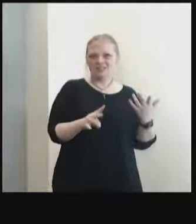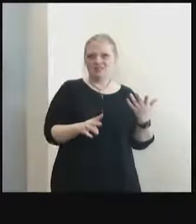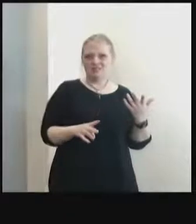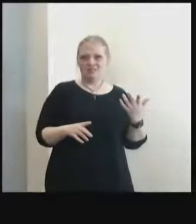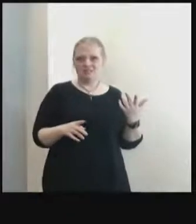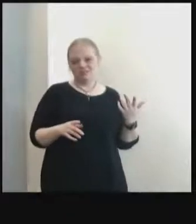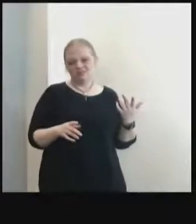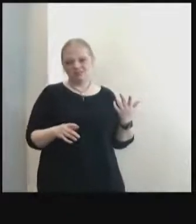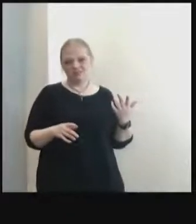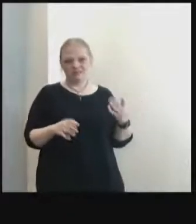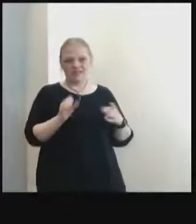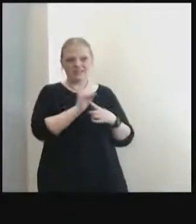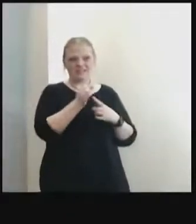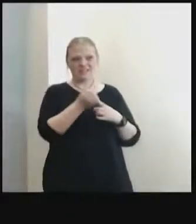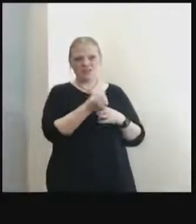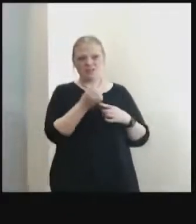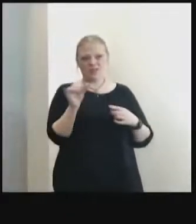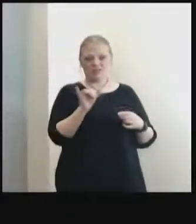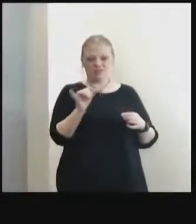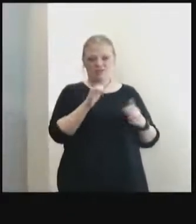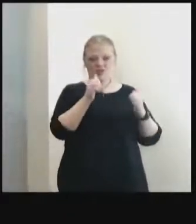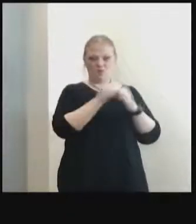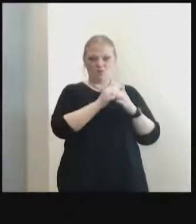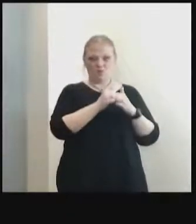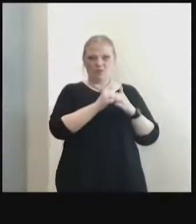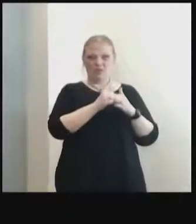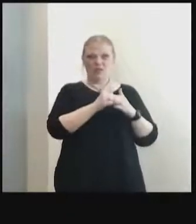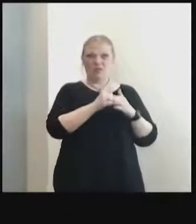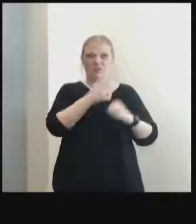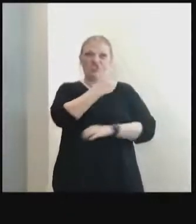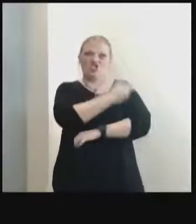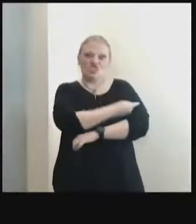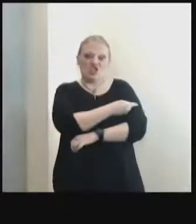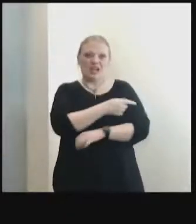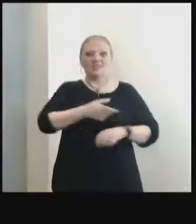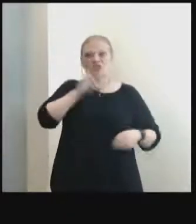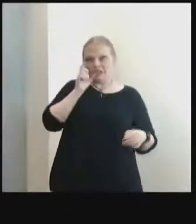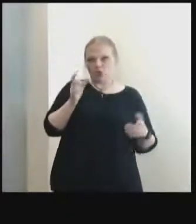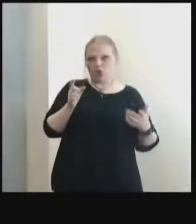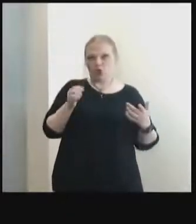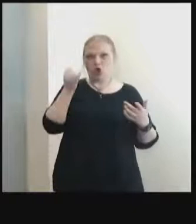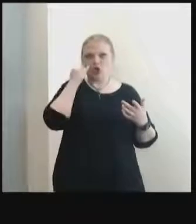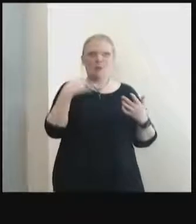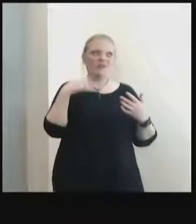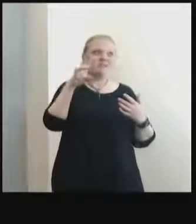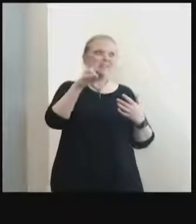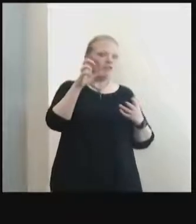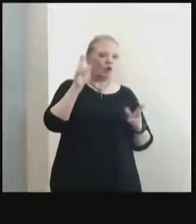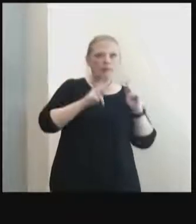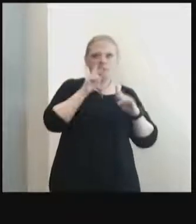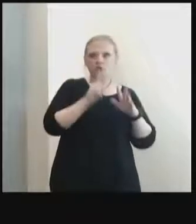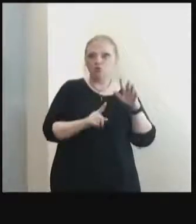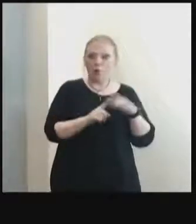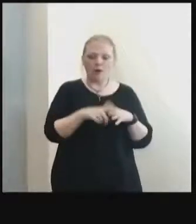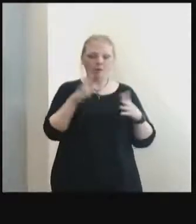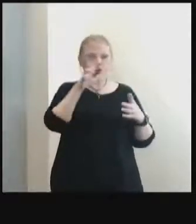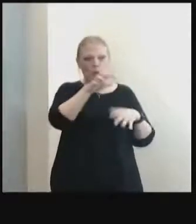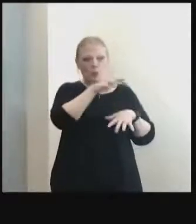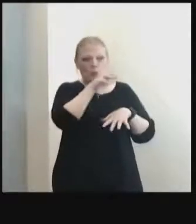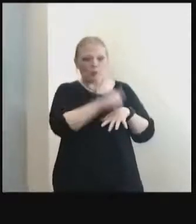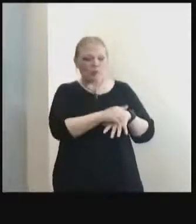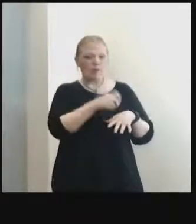these situations like we are doing with the shot and the chaser, if we have 700 people show up and we've had 300